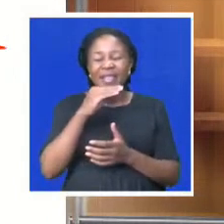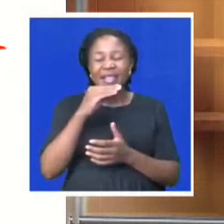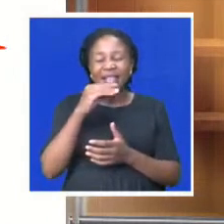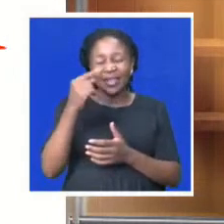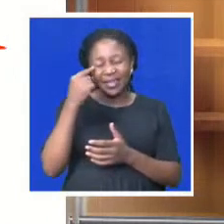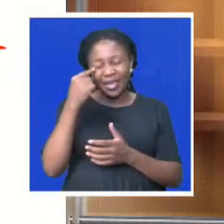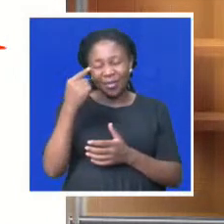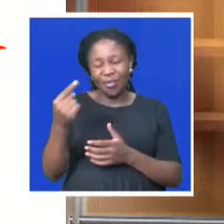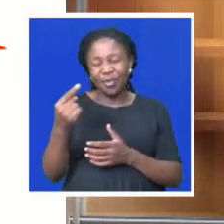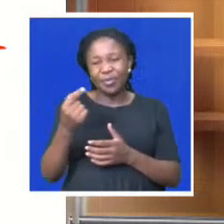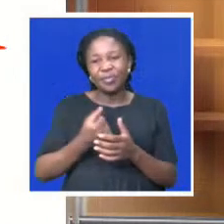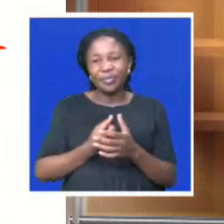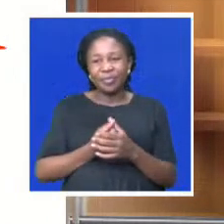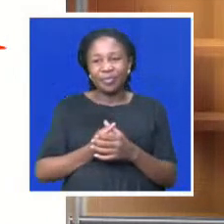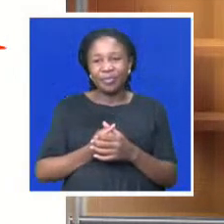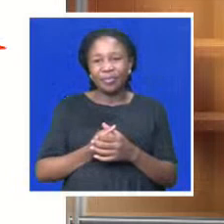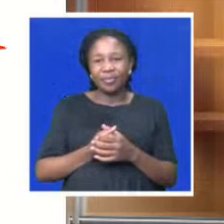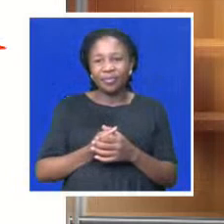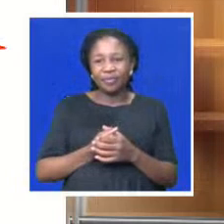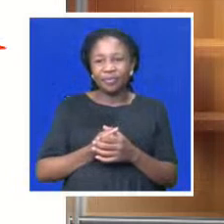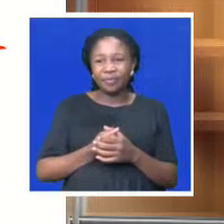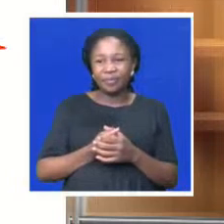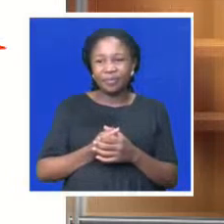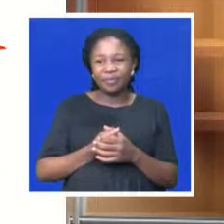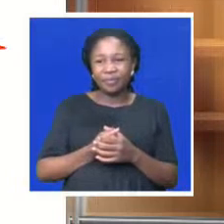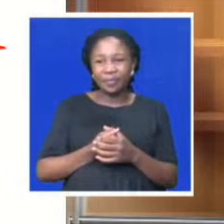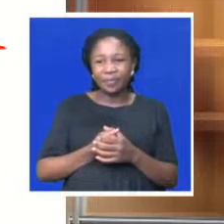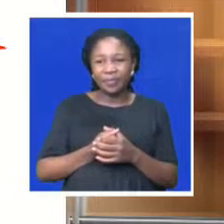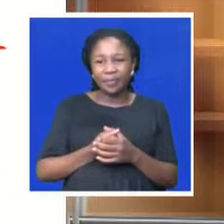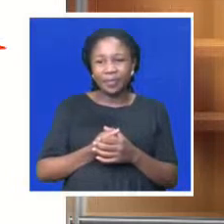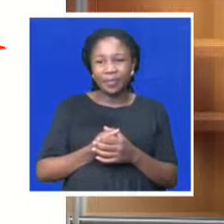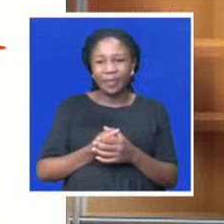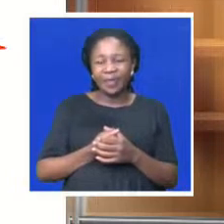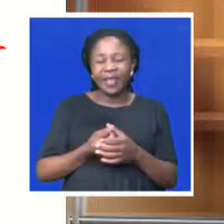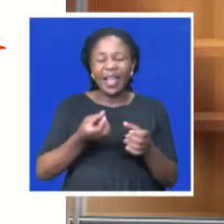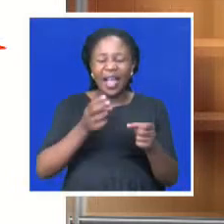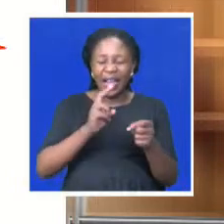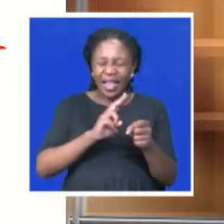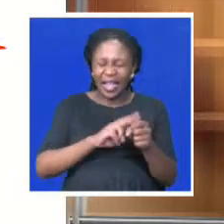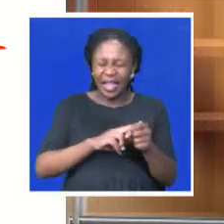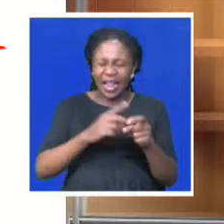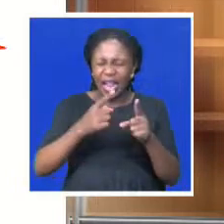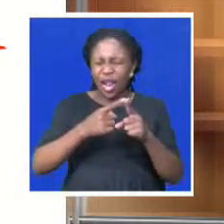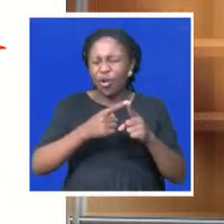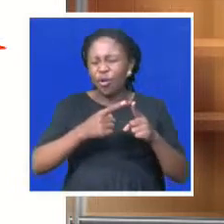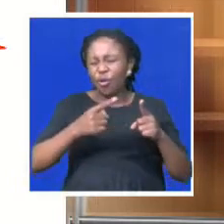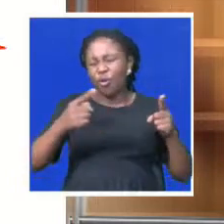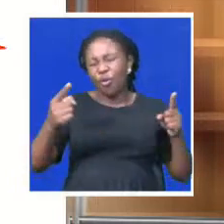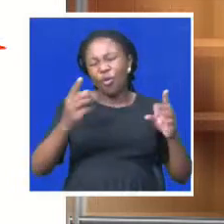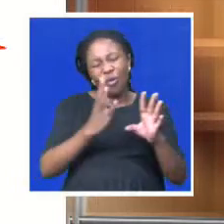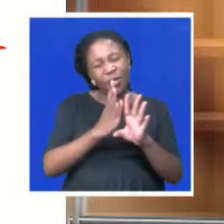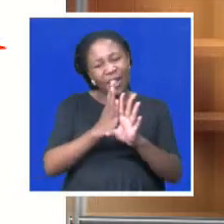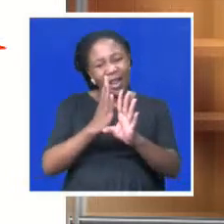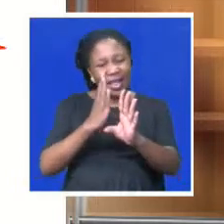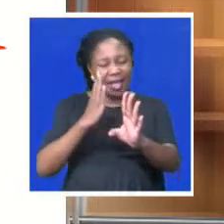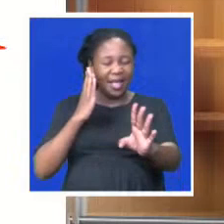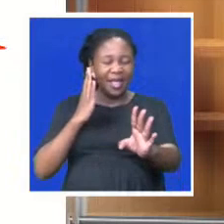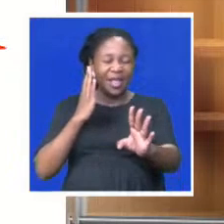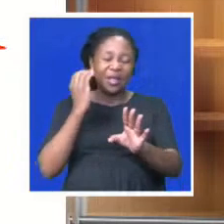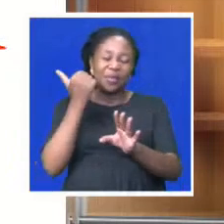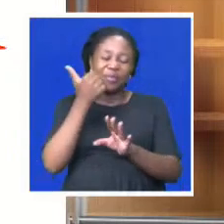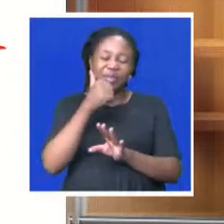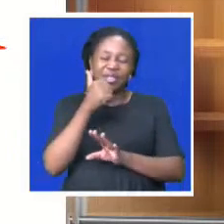sight as well. Even this one. A long line of beautiful, brightly